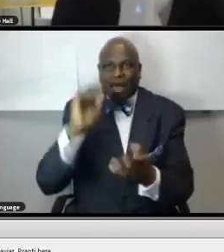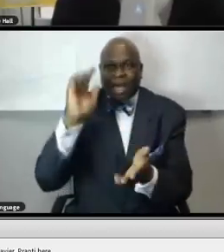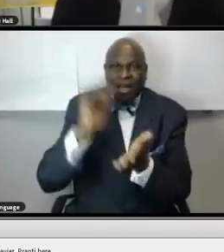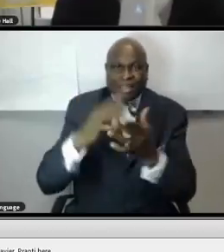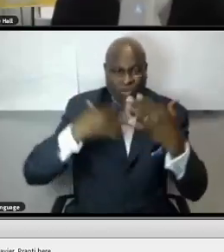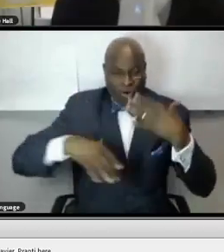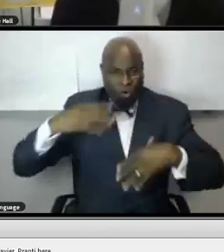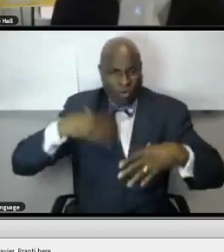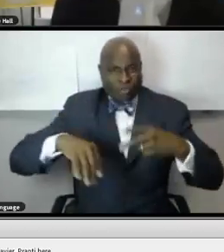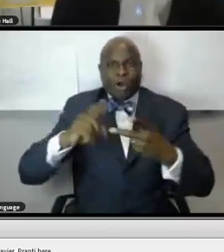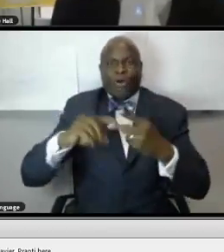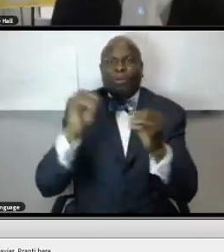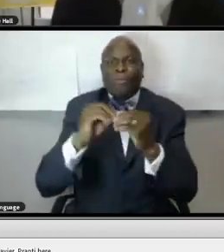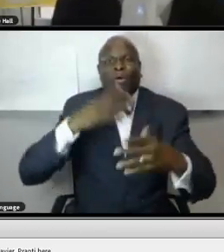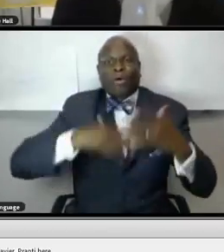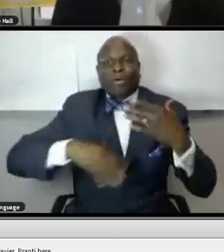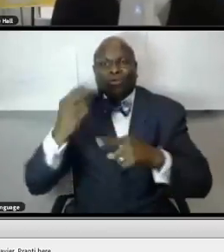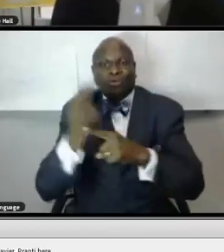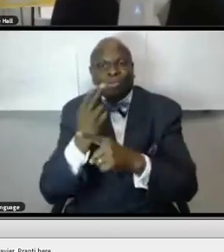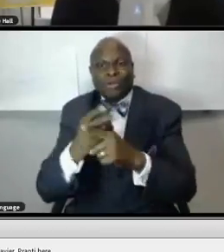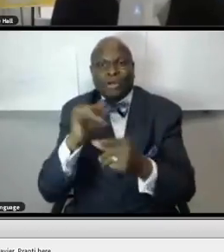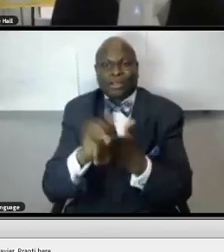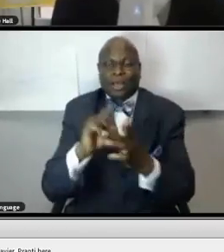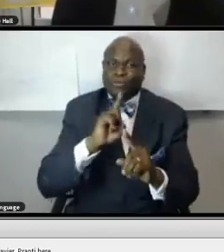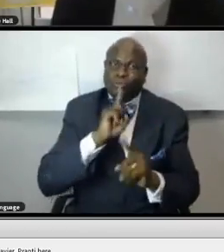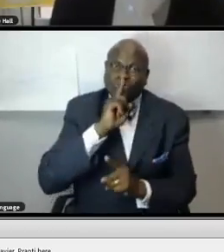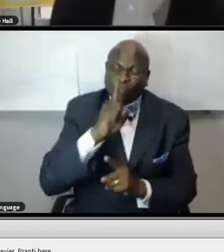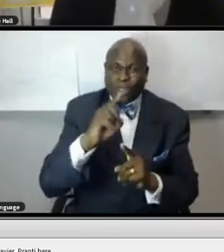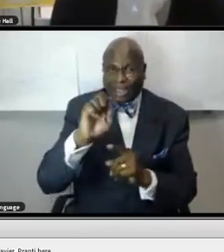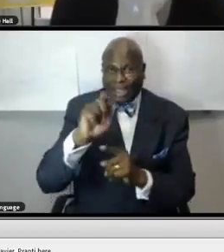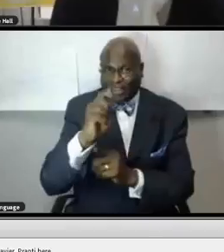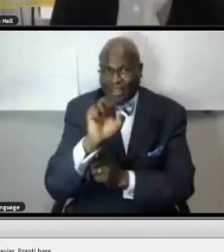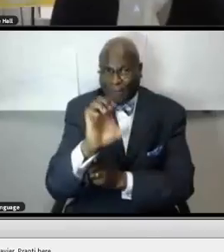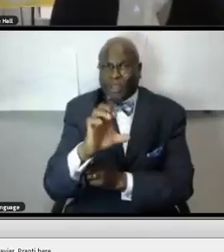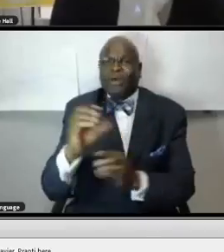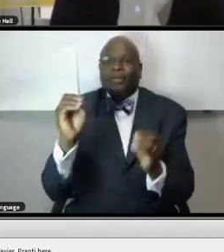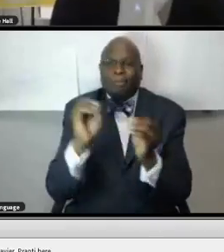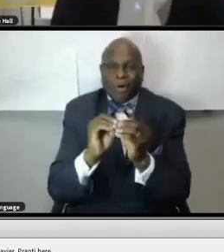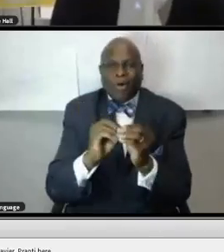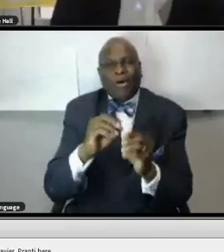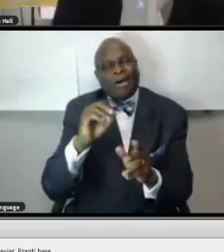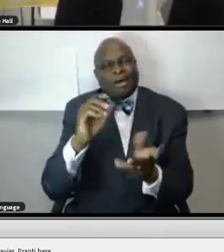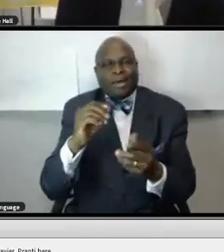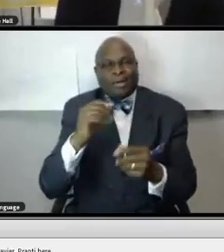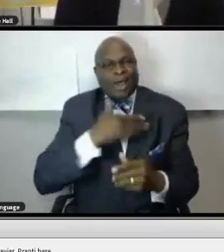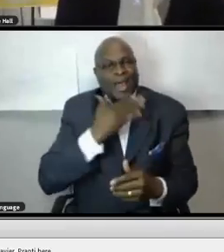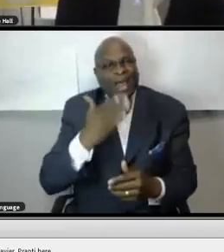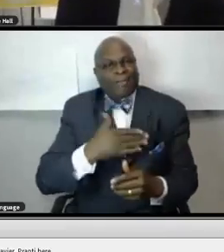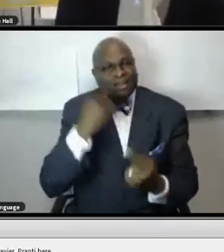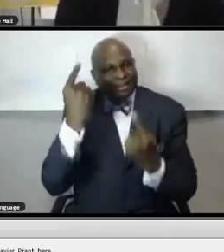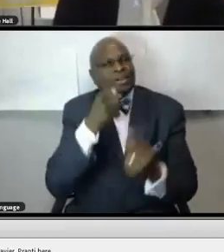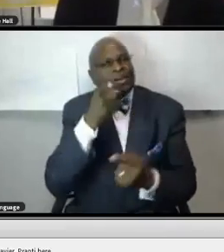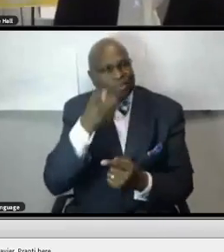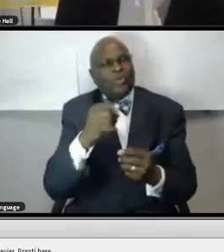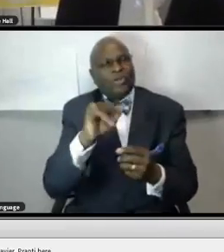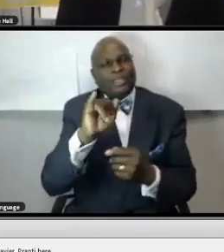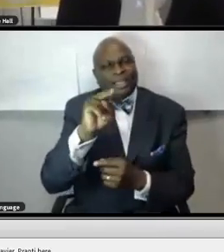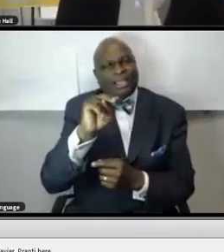wear, or the more clothes you wear that are distinctly ethnic, the more we're happy to consider you to